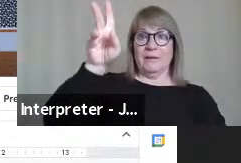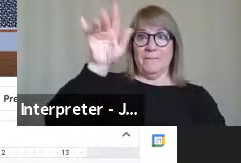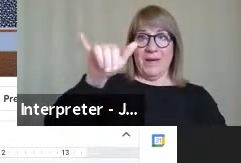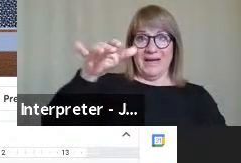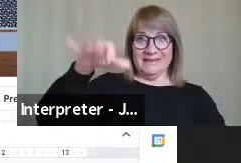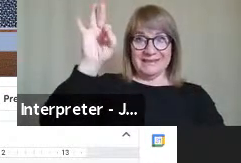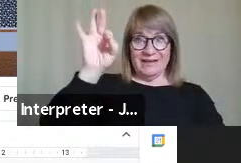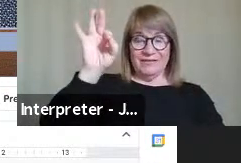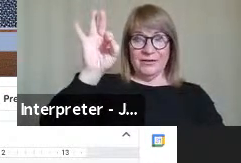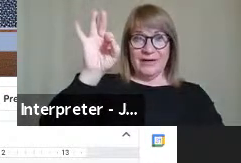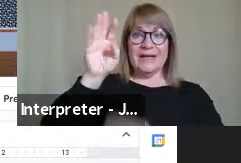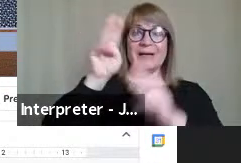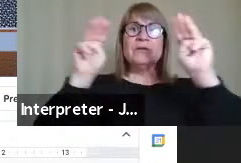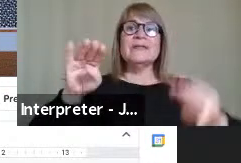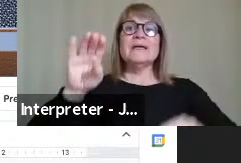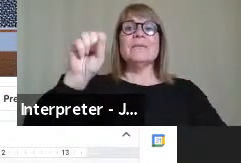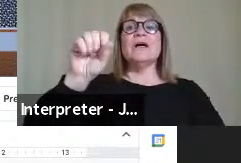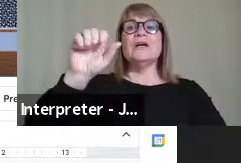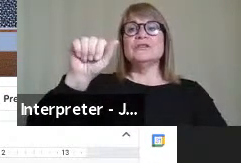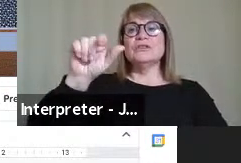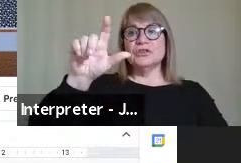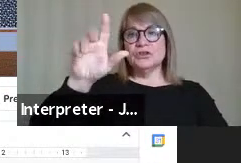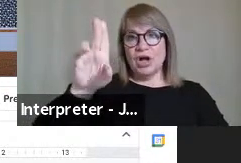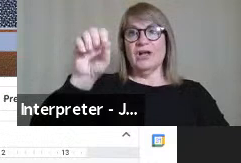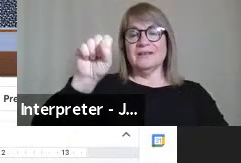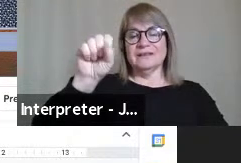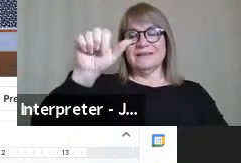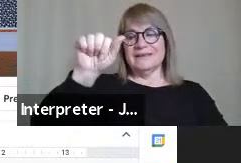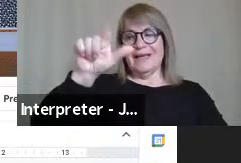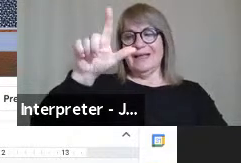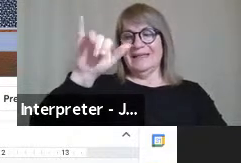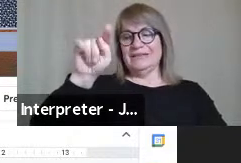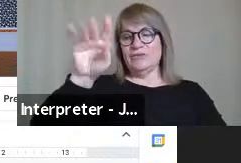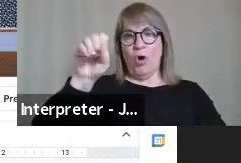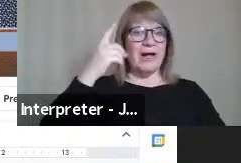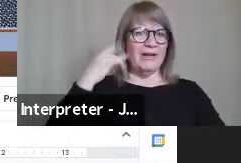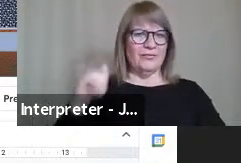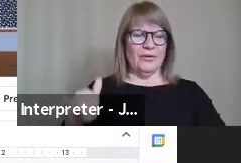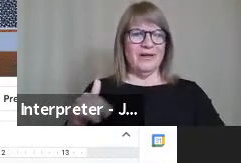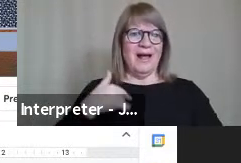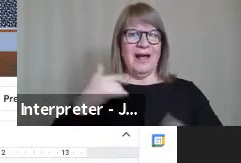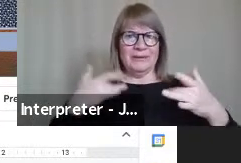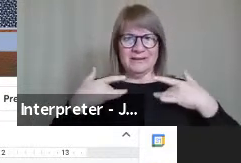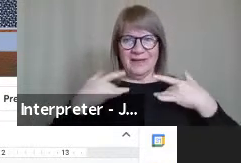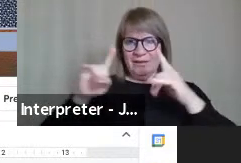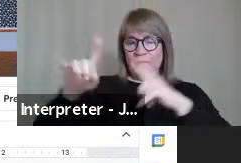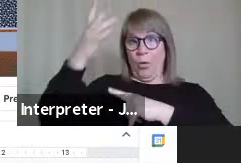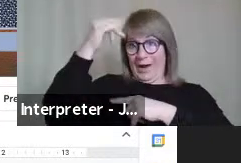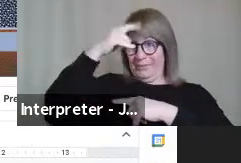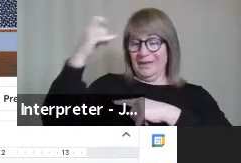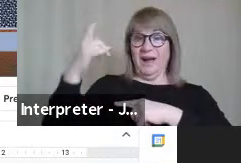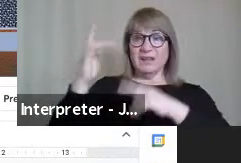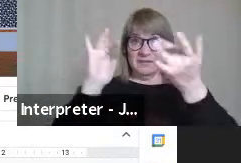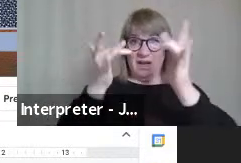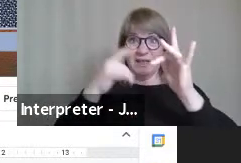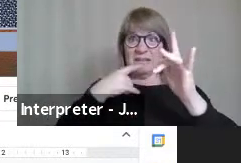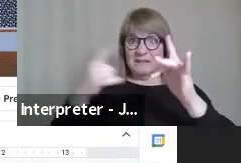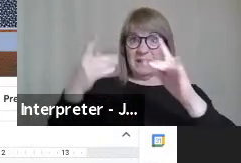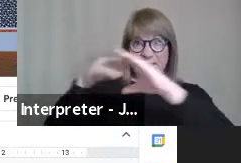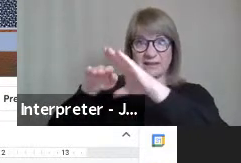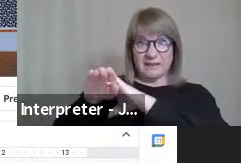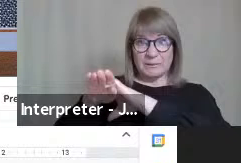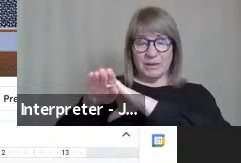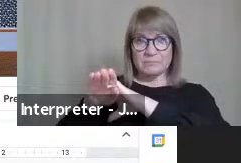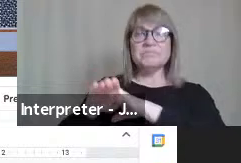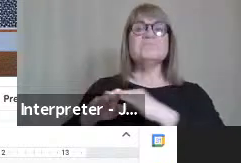sausolito california i was really excited to go because the website says it was accessible and at first it was really cool